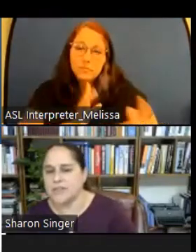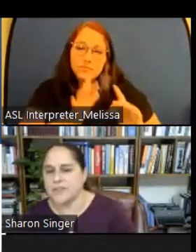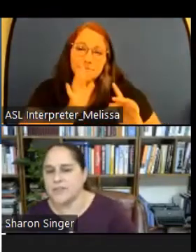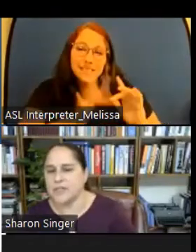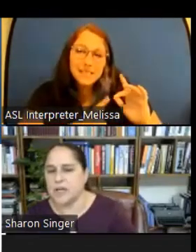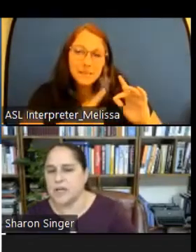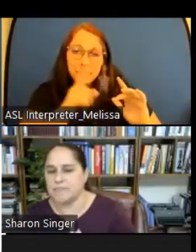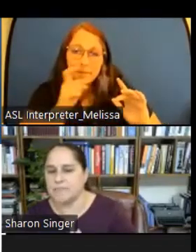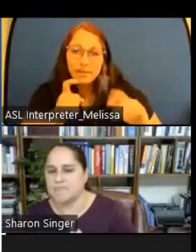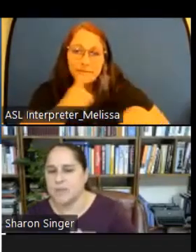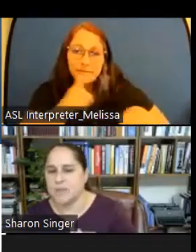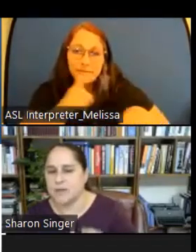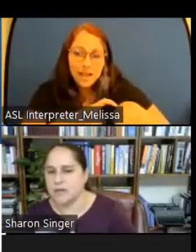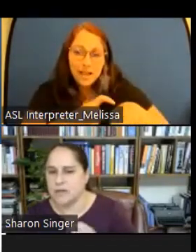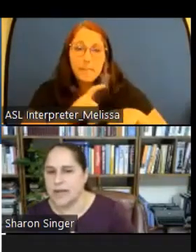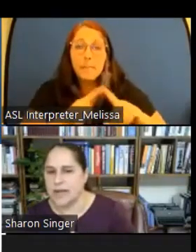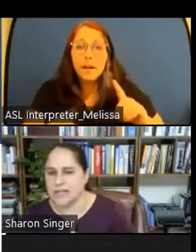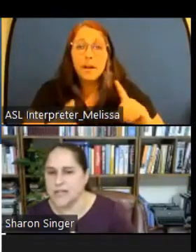are different